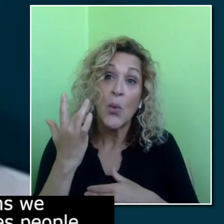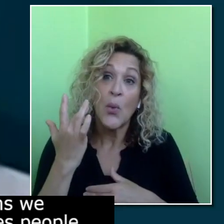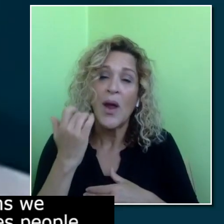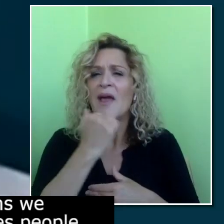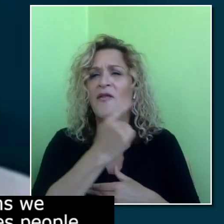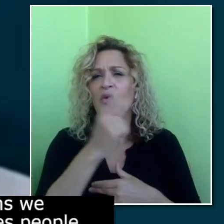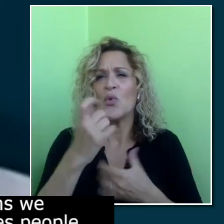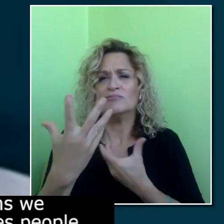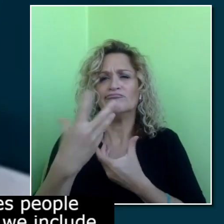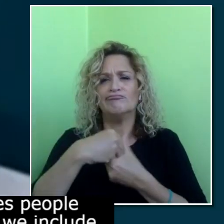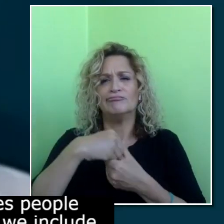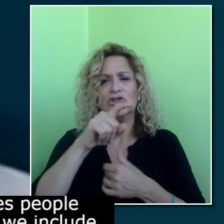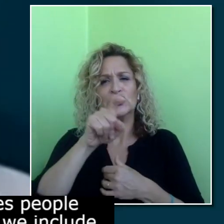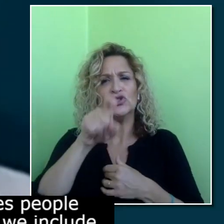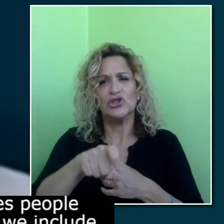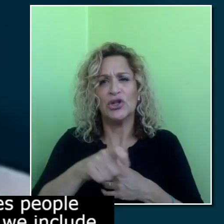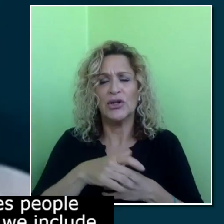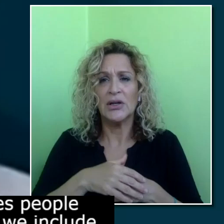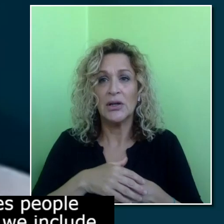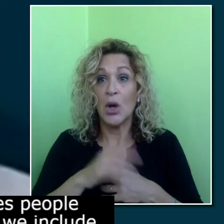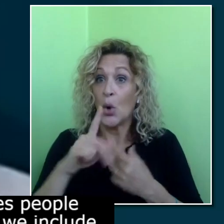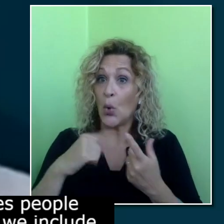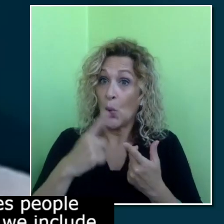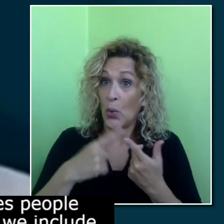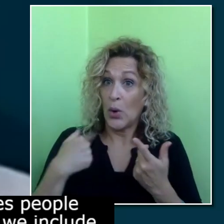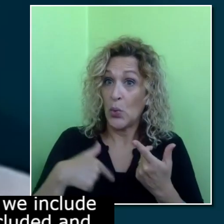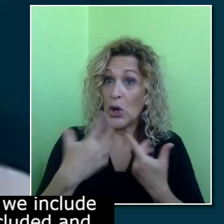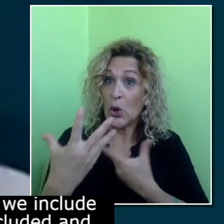because we are all stronger when we include everyone.